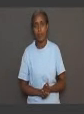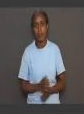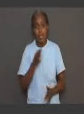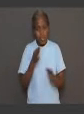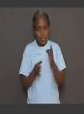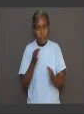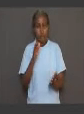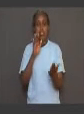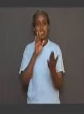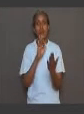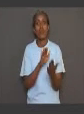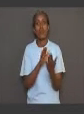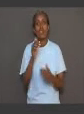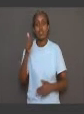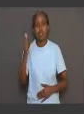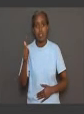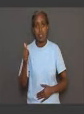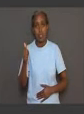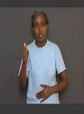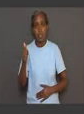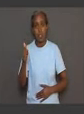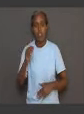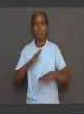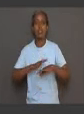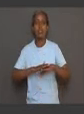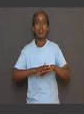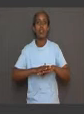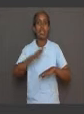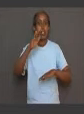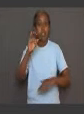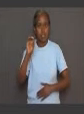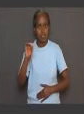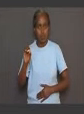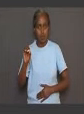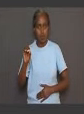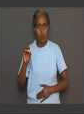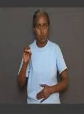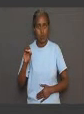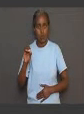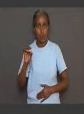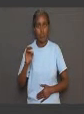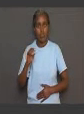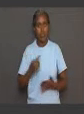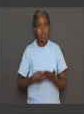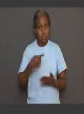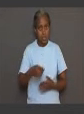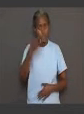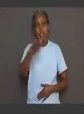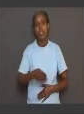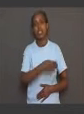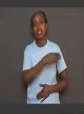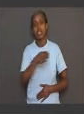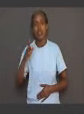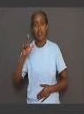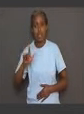If the coefficient a is greater than 0, then the graph of